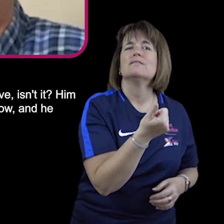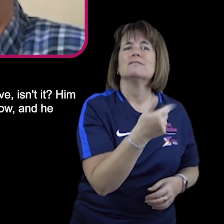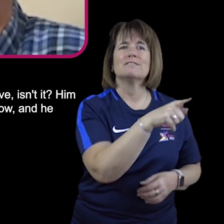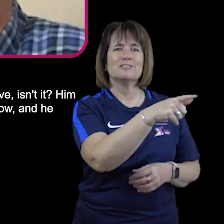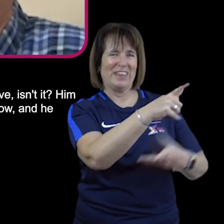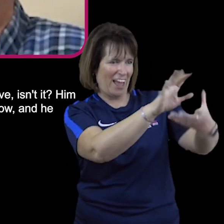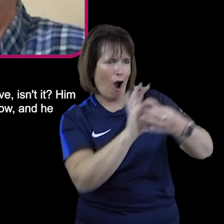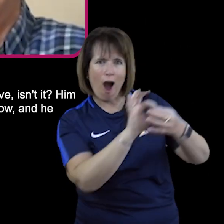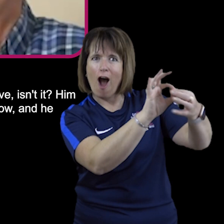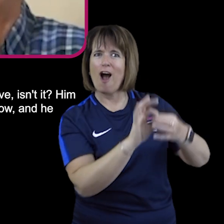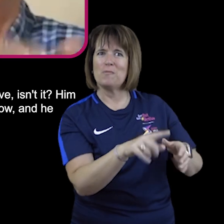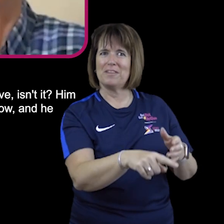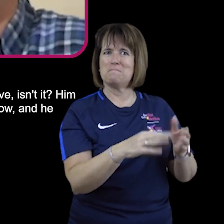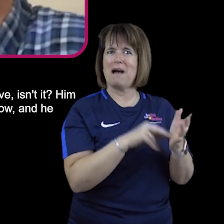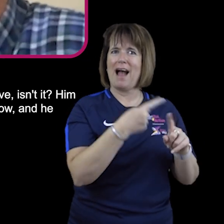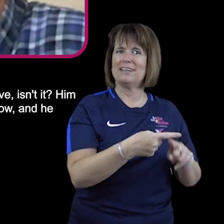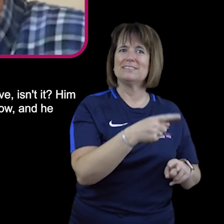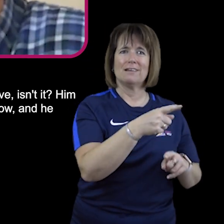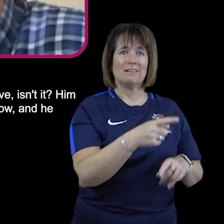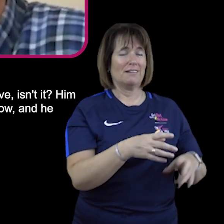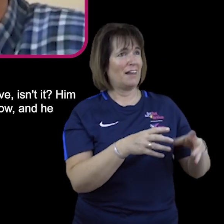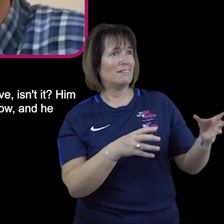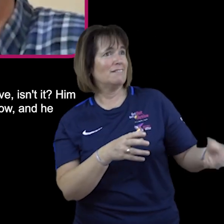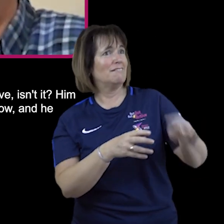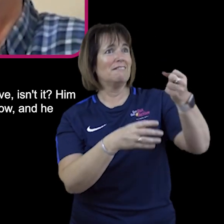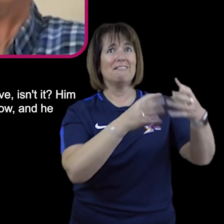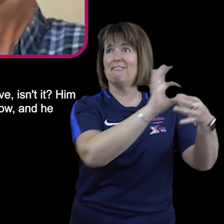think this guy's got kids he doesn't see,